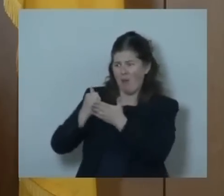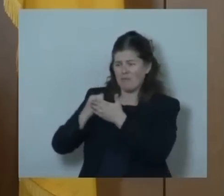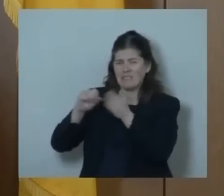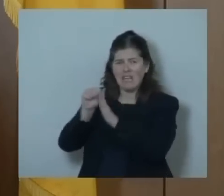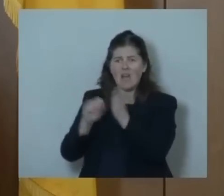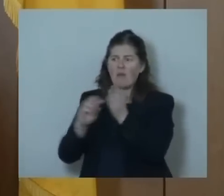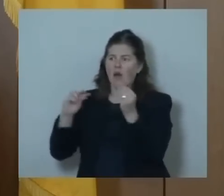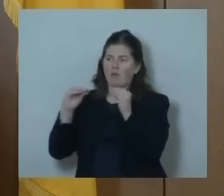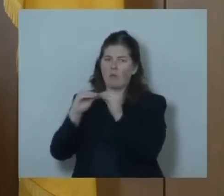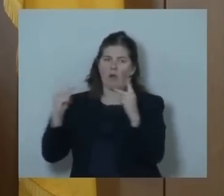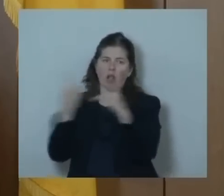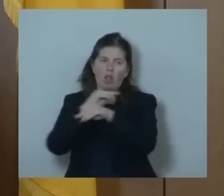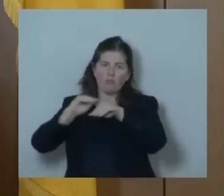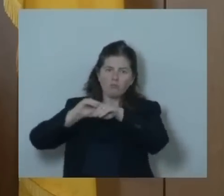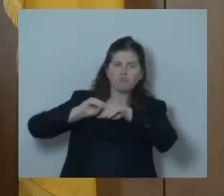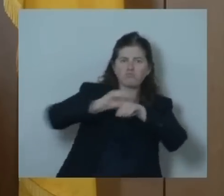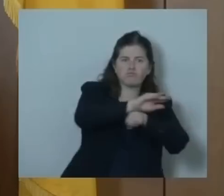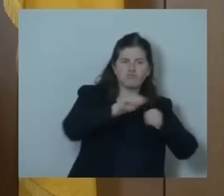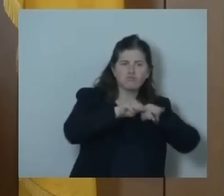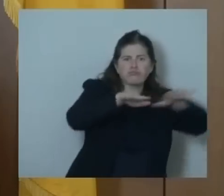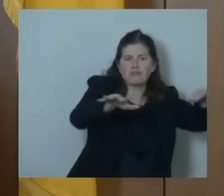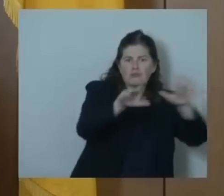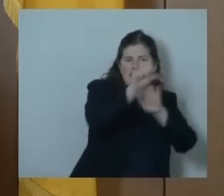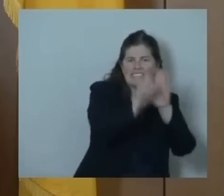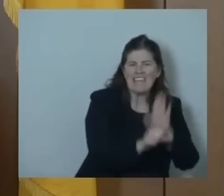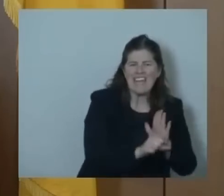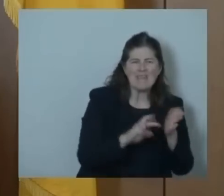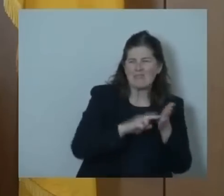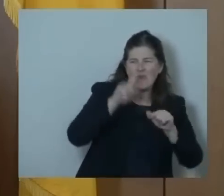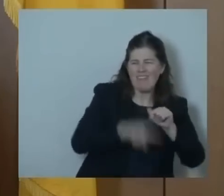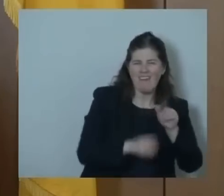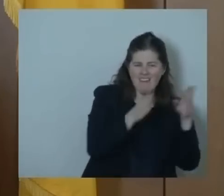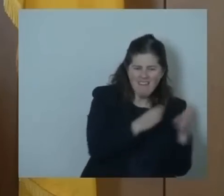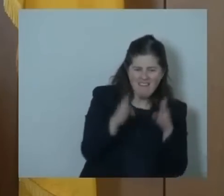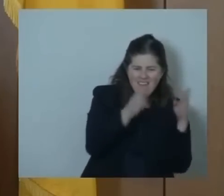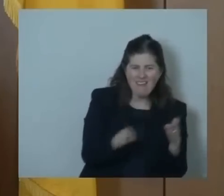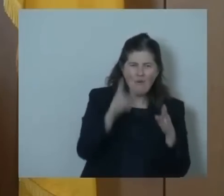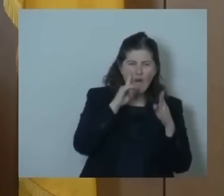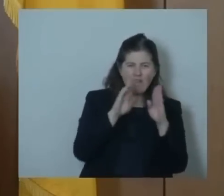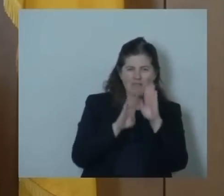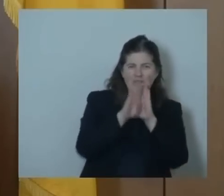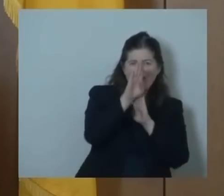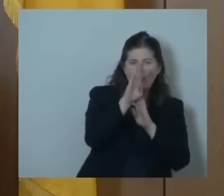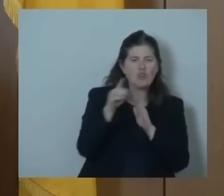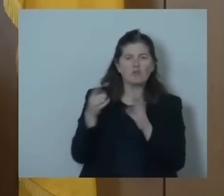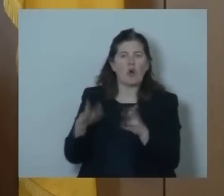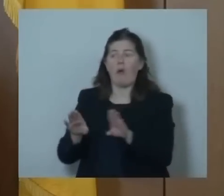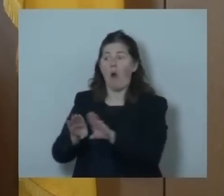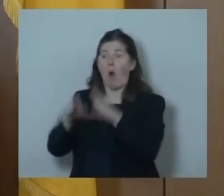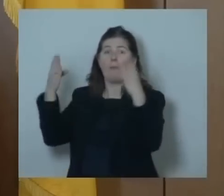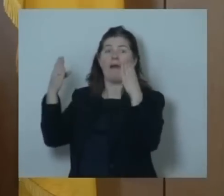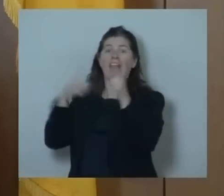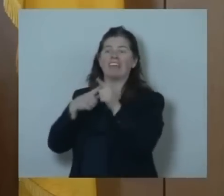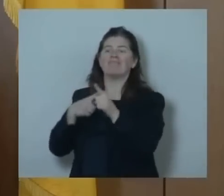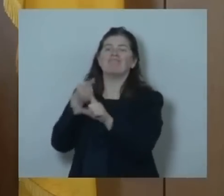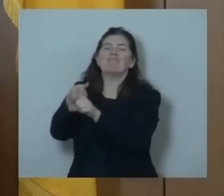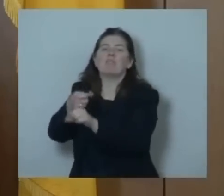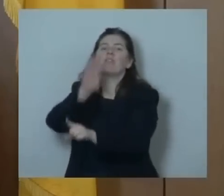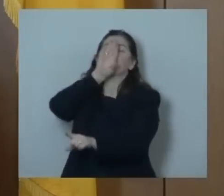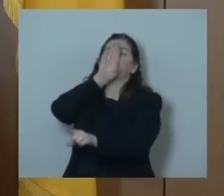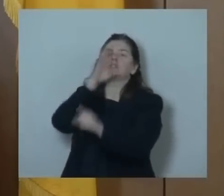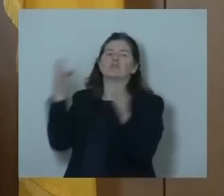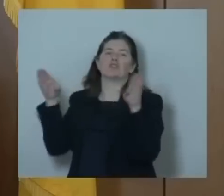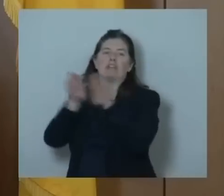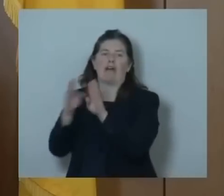get prepared for economic recovery. And you don't want to open and then have to shut everything down. And of course, I want to be